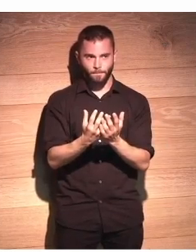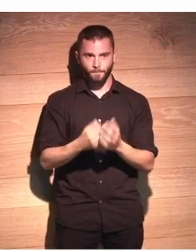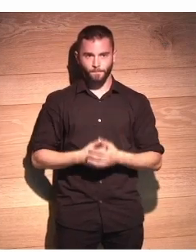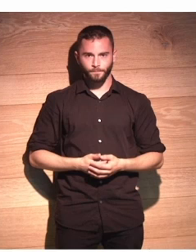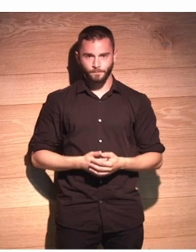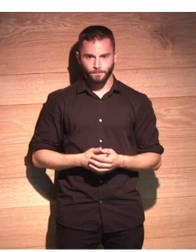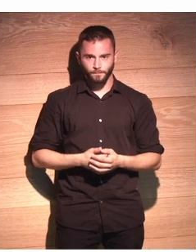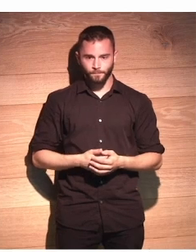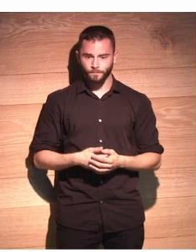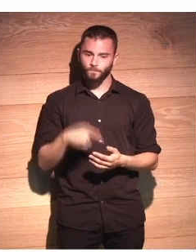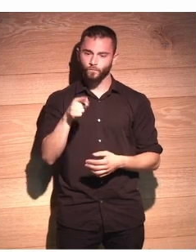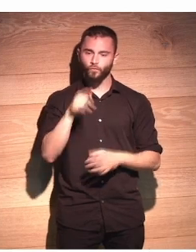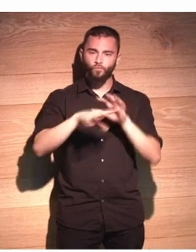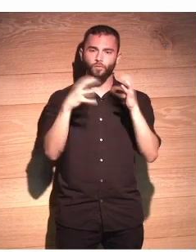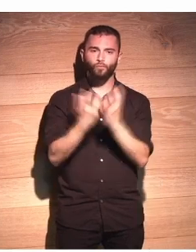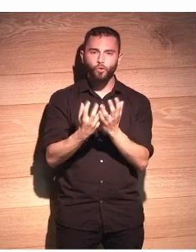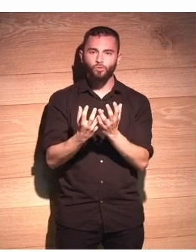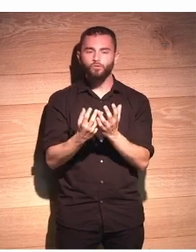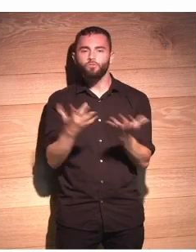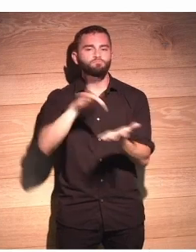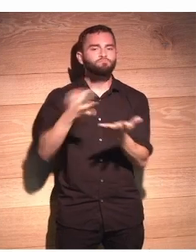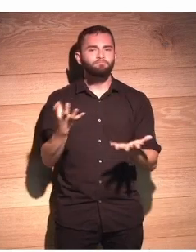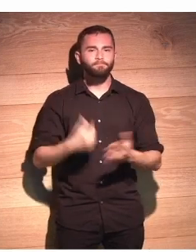What is your role at Middlesex University?